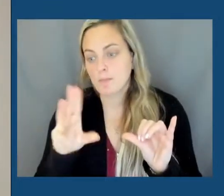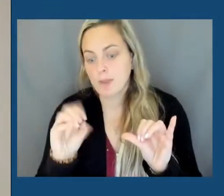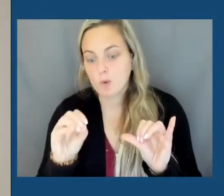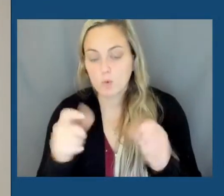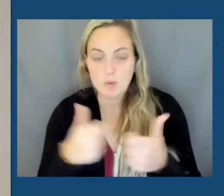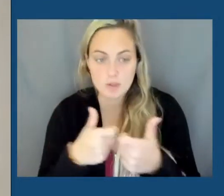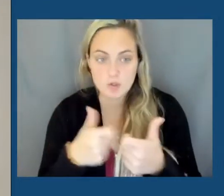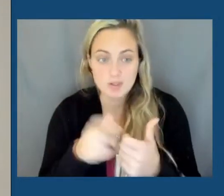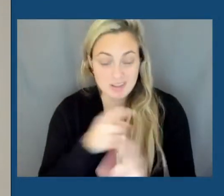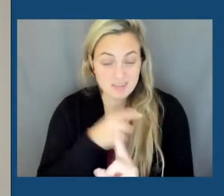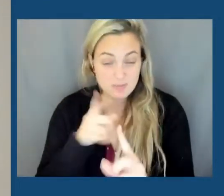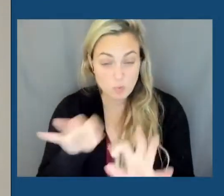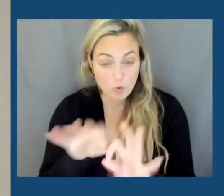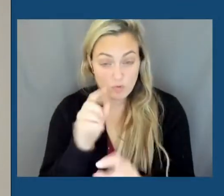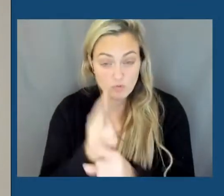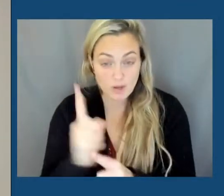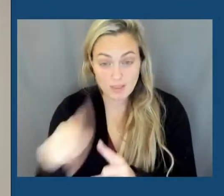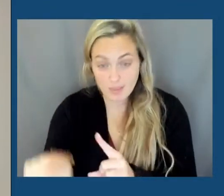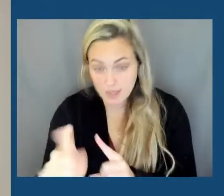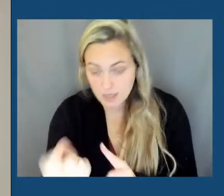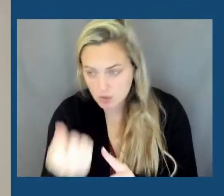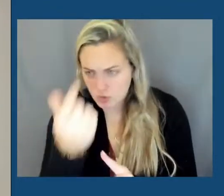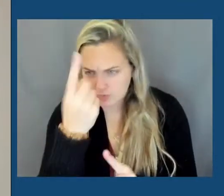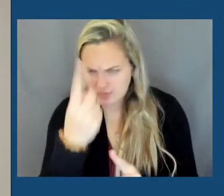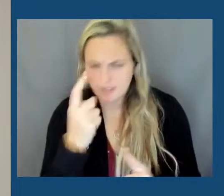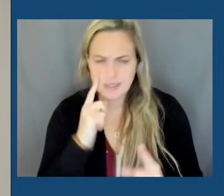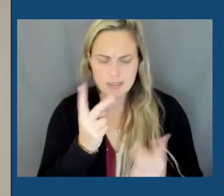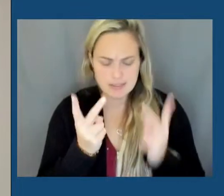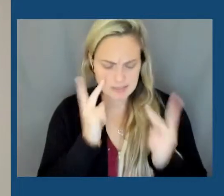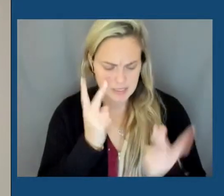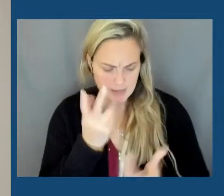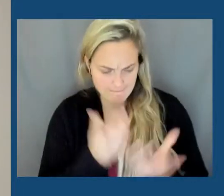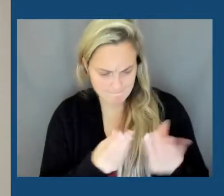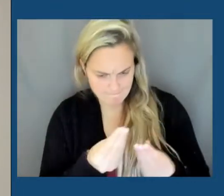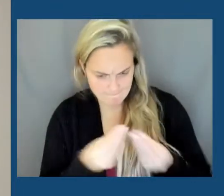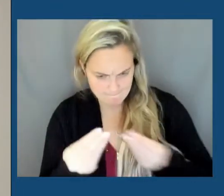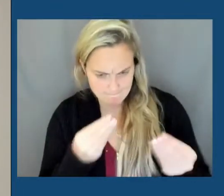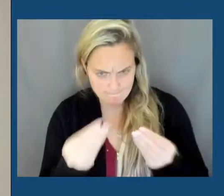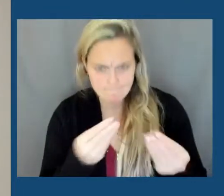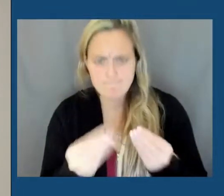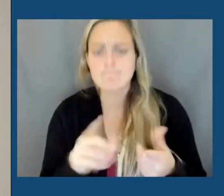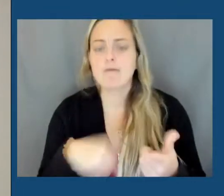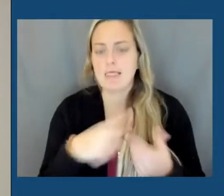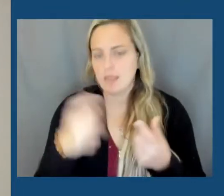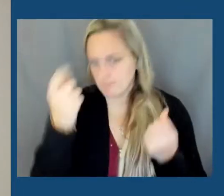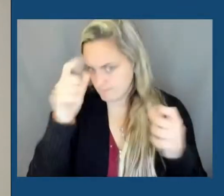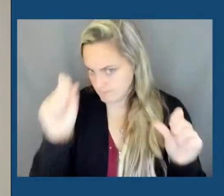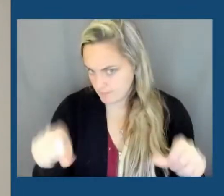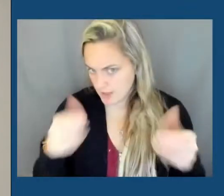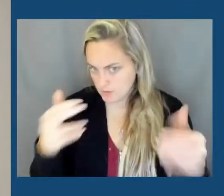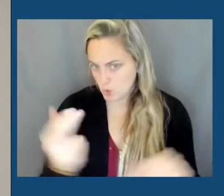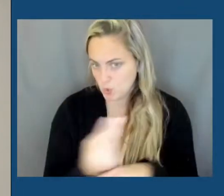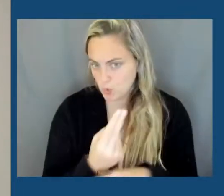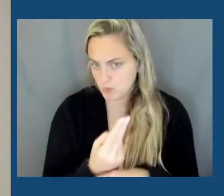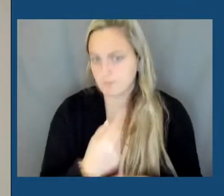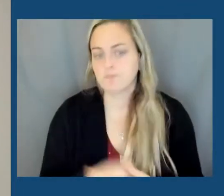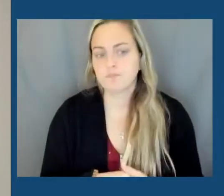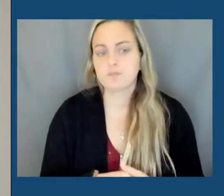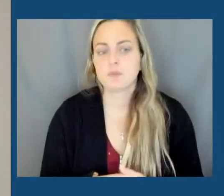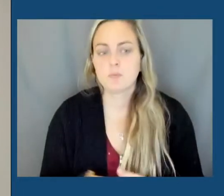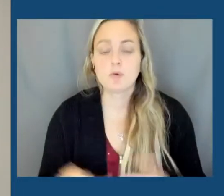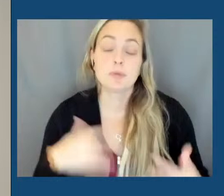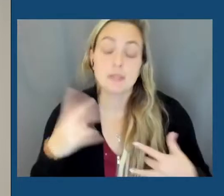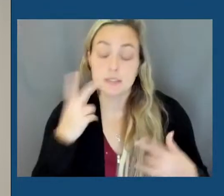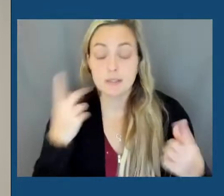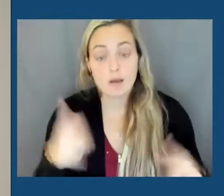key, right? Is the kids got to get this stuff in their hands to see it. And I'm really excited about that, and I'm really excited about seeing that happen in the